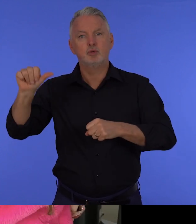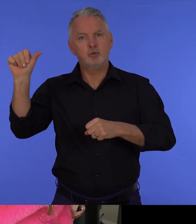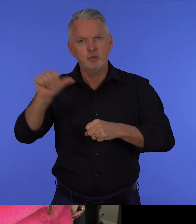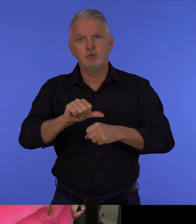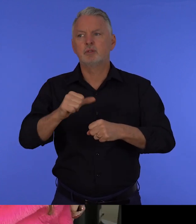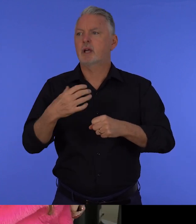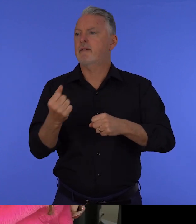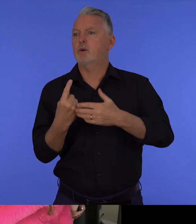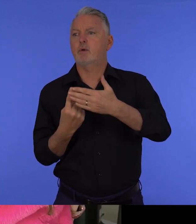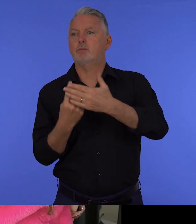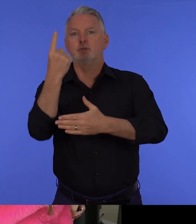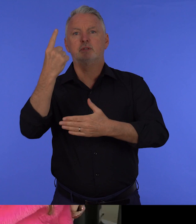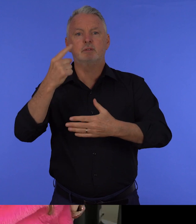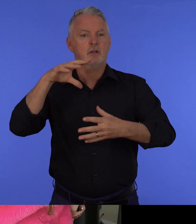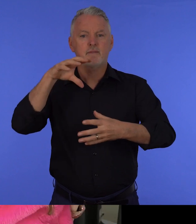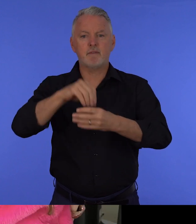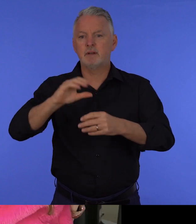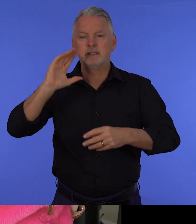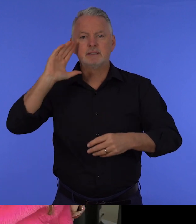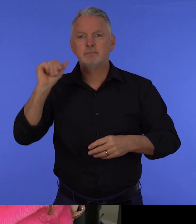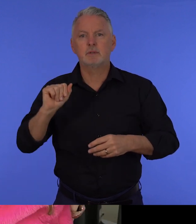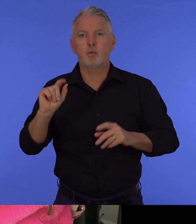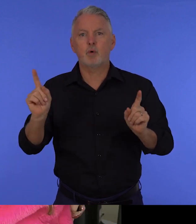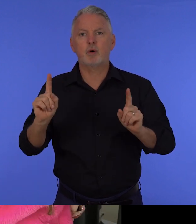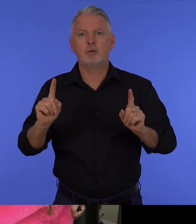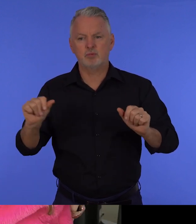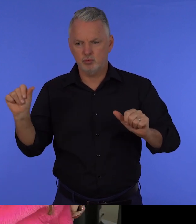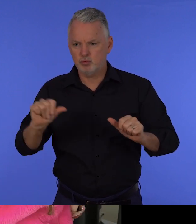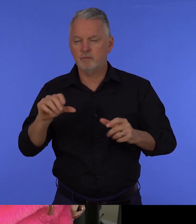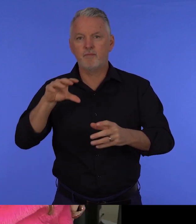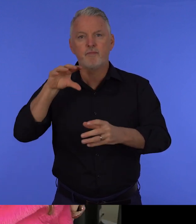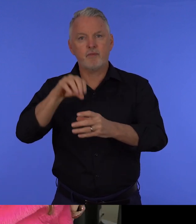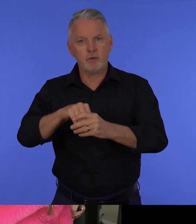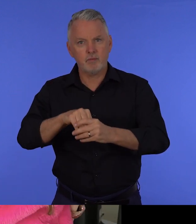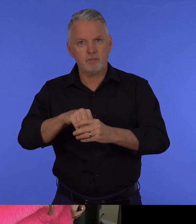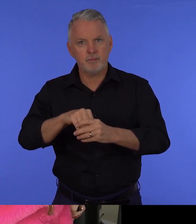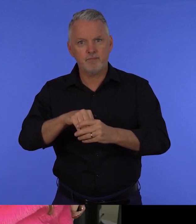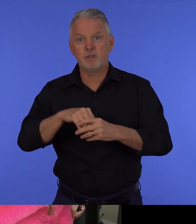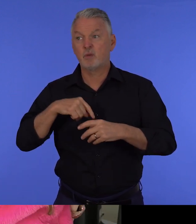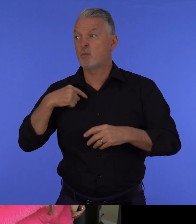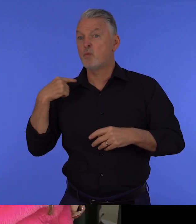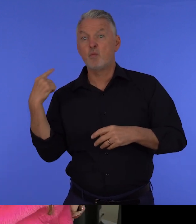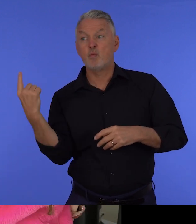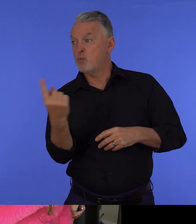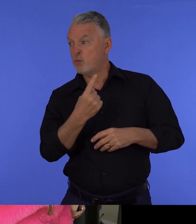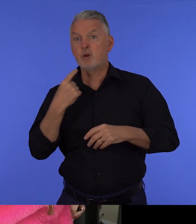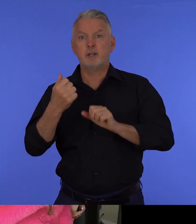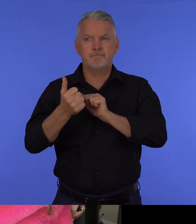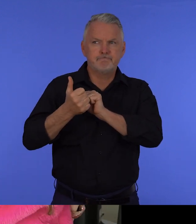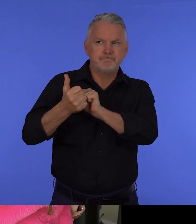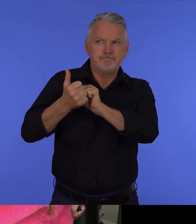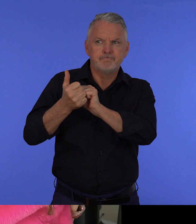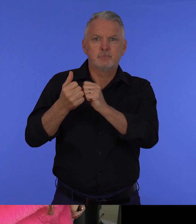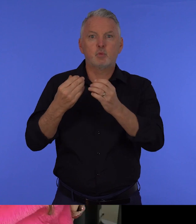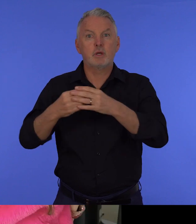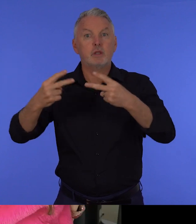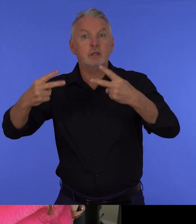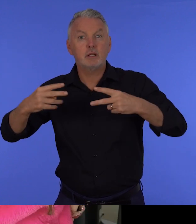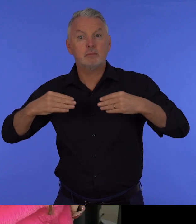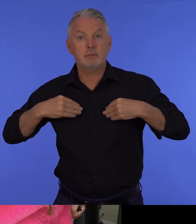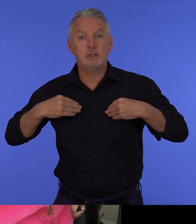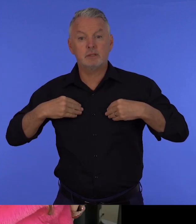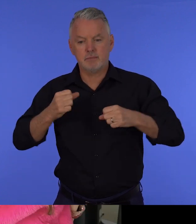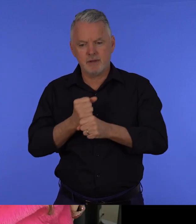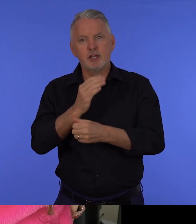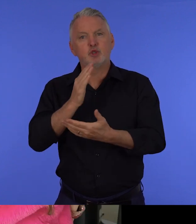a view that all children should have the opportunity to participate in whatever capacity they're able to. So